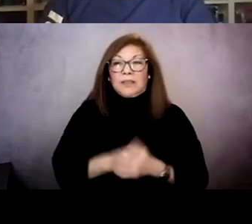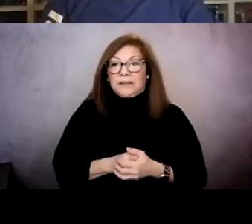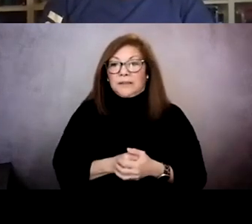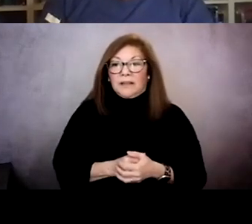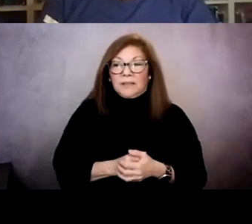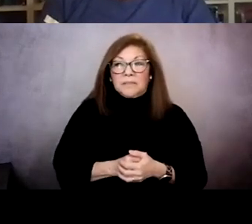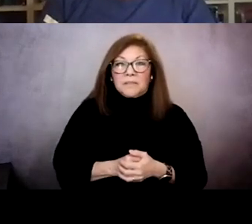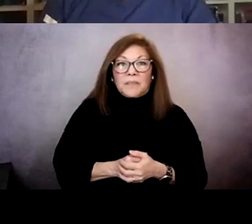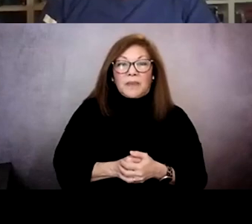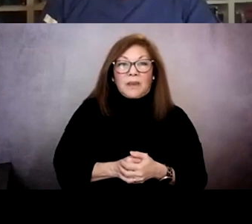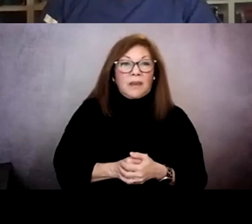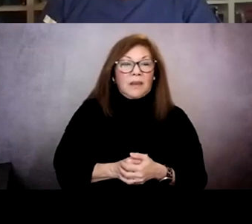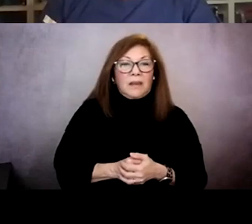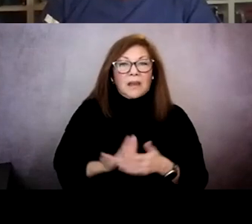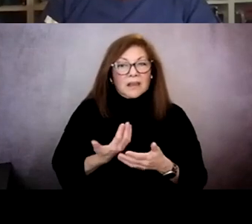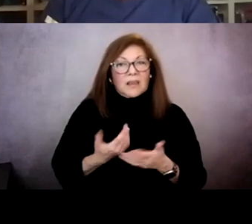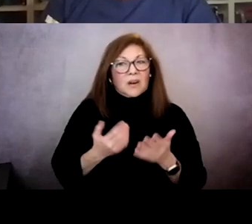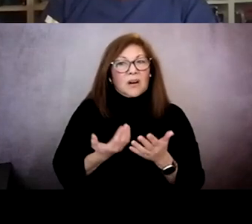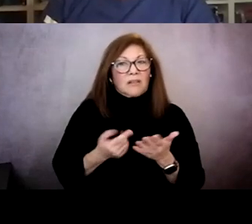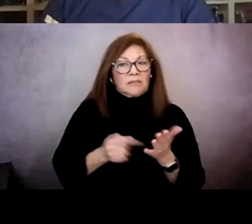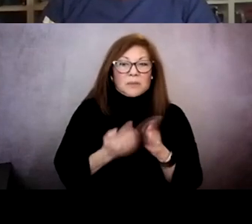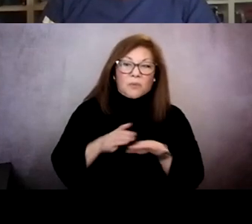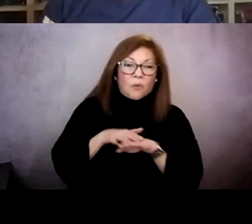are overlaps for sure.